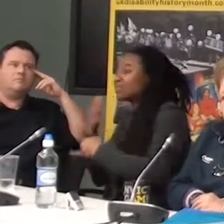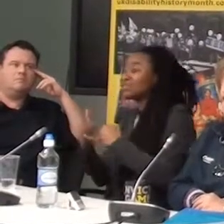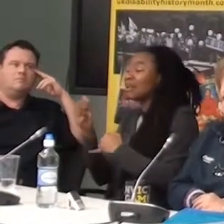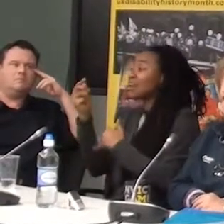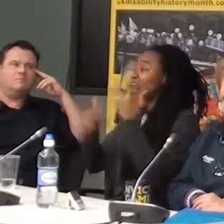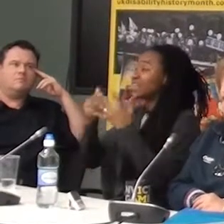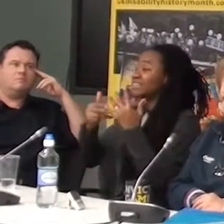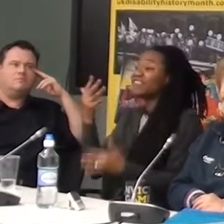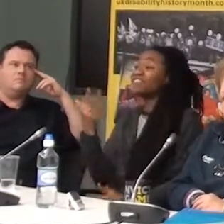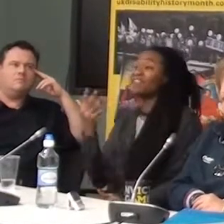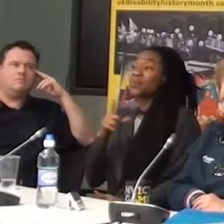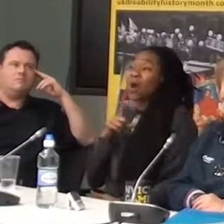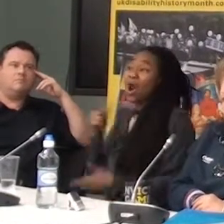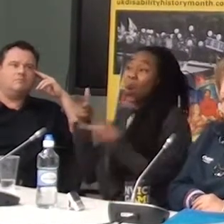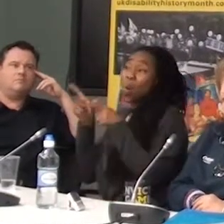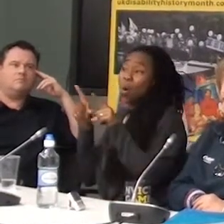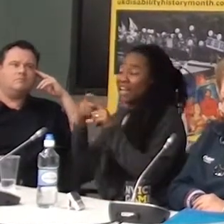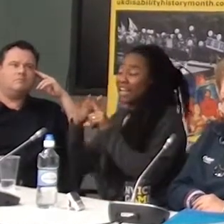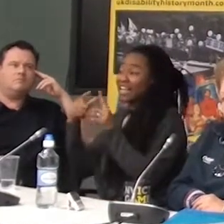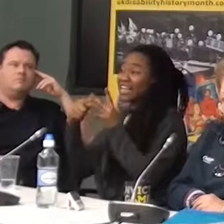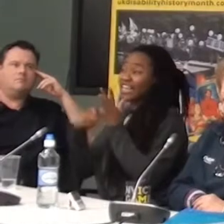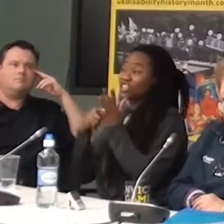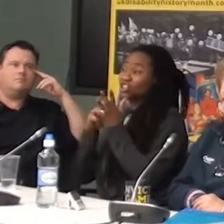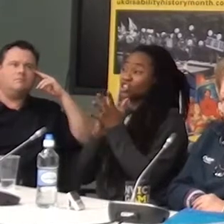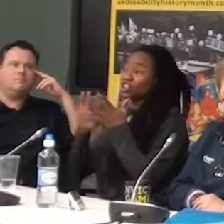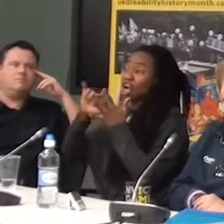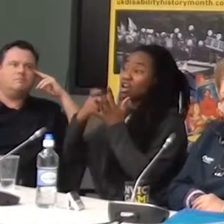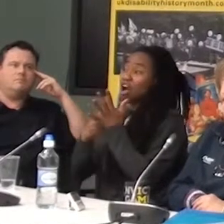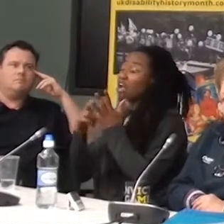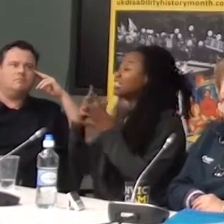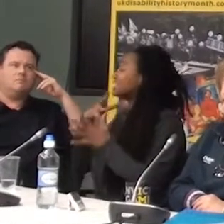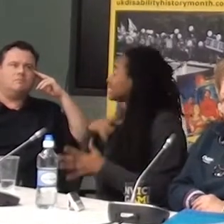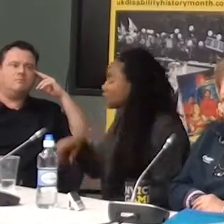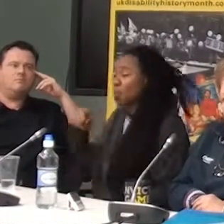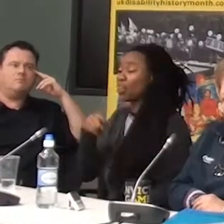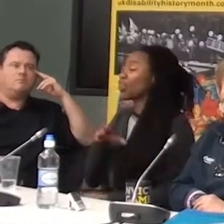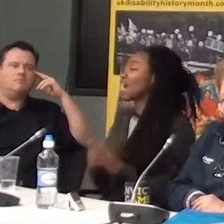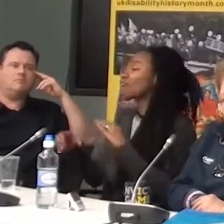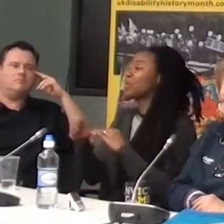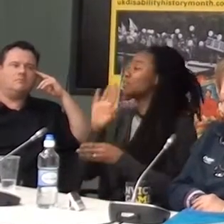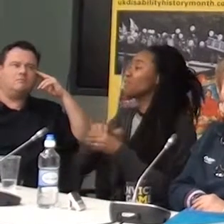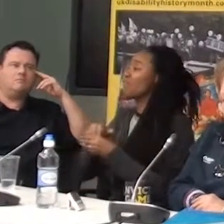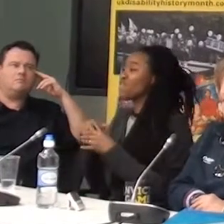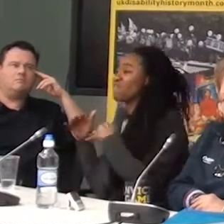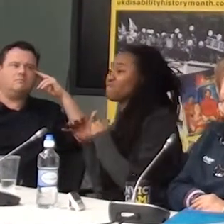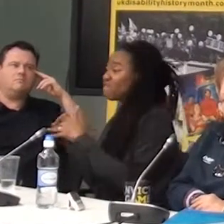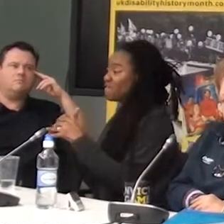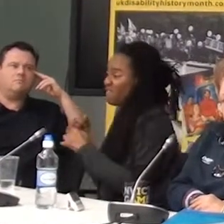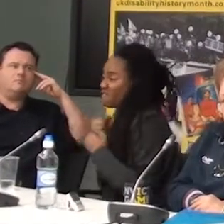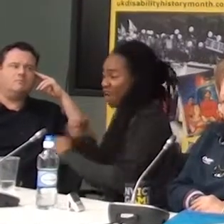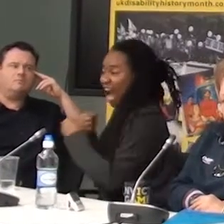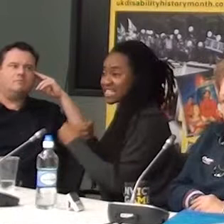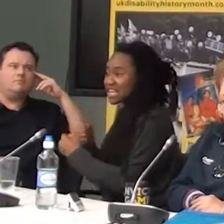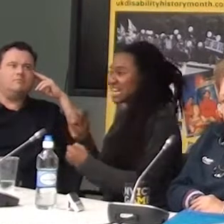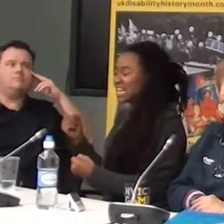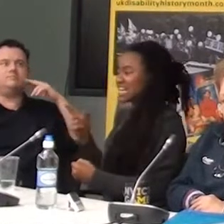Lord Kitchener did not want the Caribbean soldiers to fight. He just didn't want them, because he felt that, you know, to